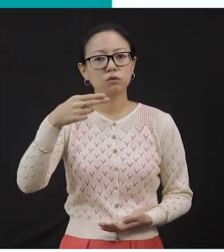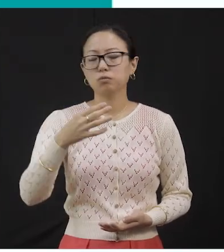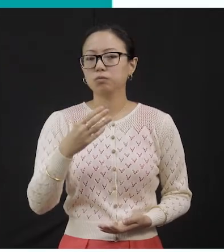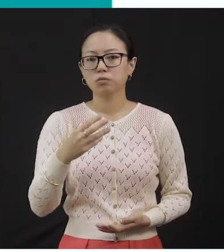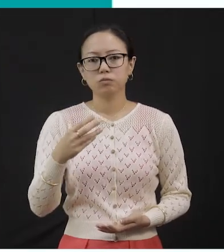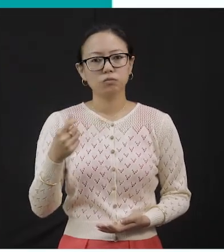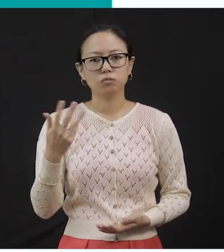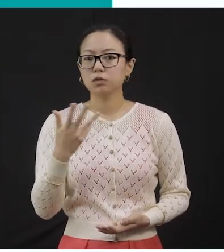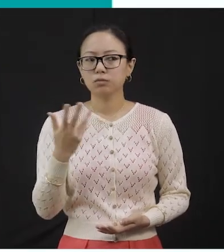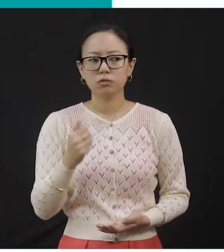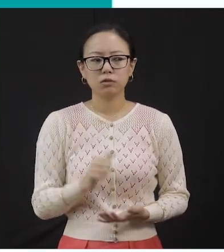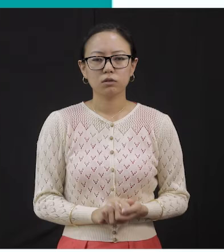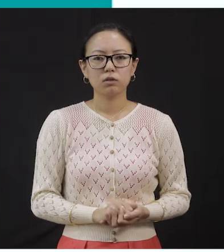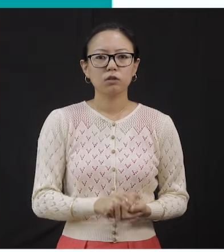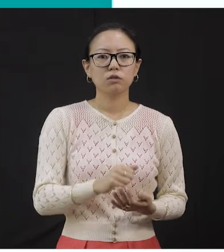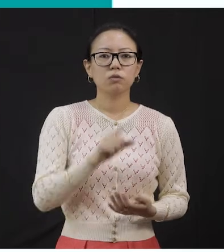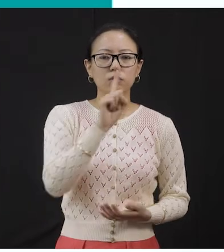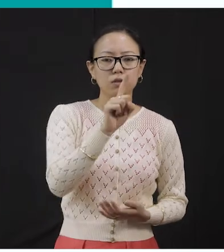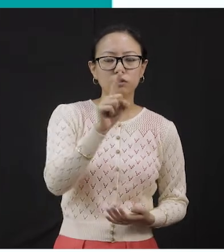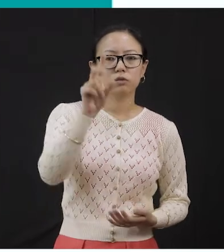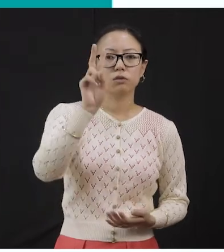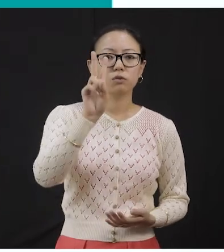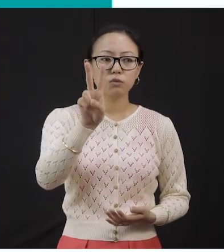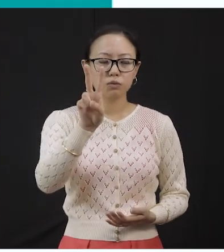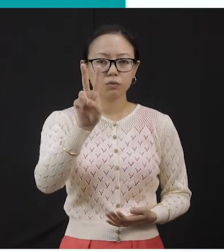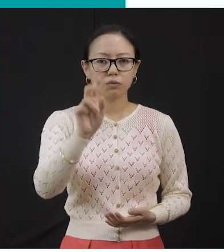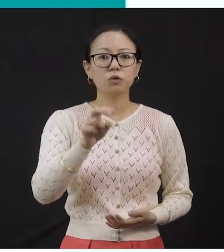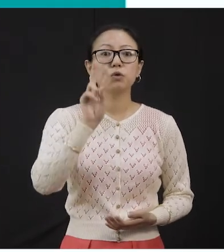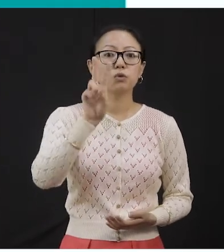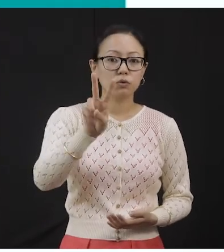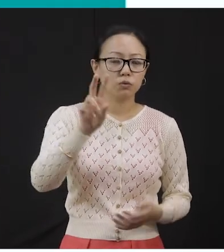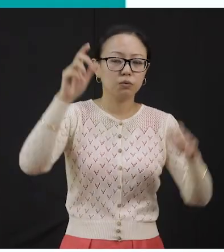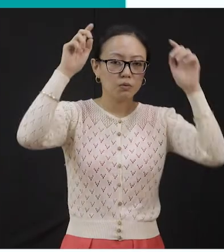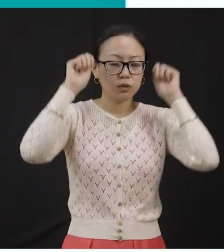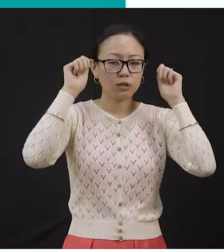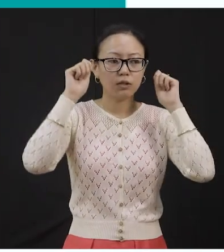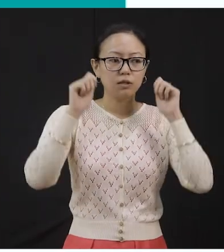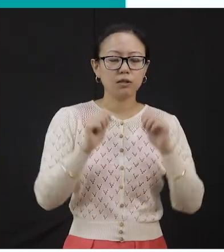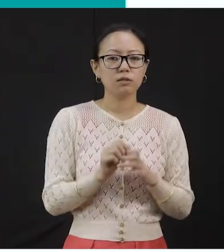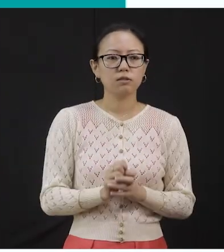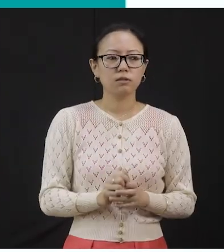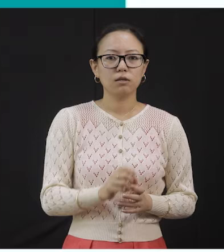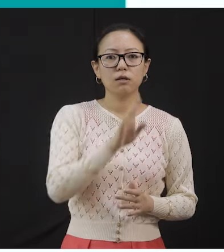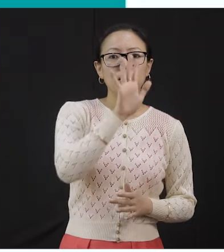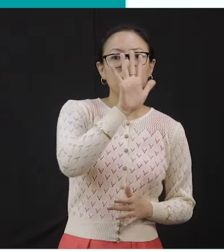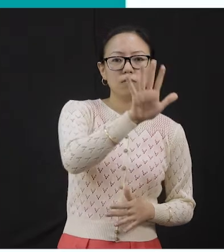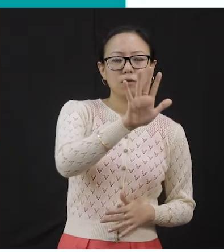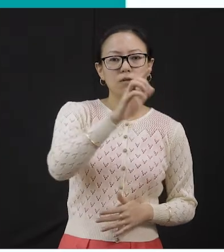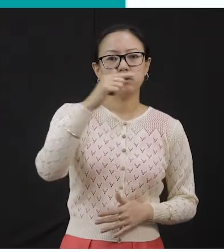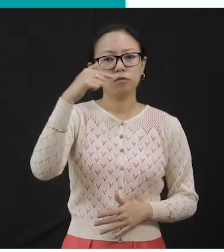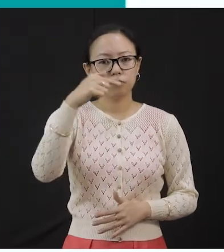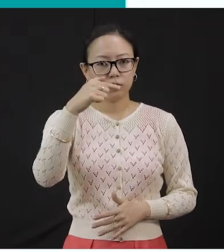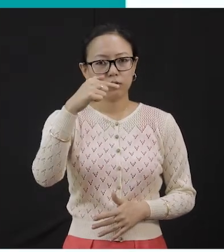are remaining here? 1, 2. Yes, that is 5